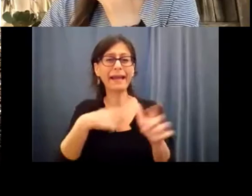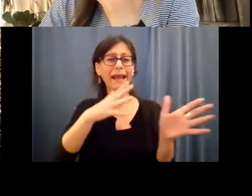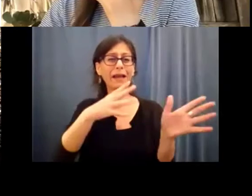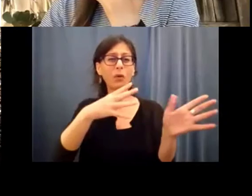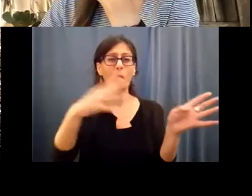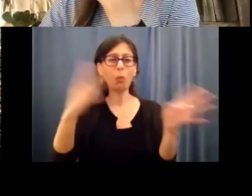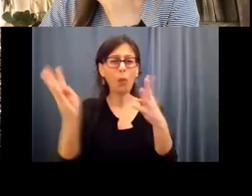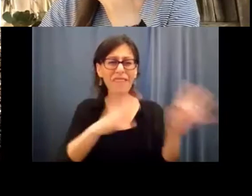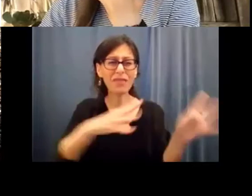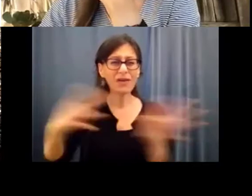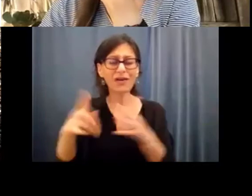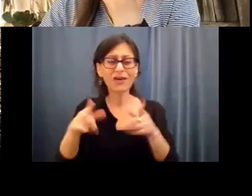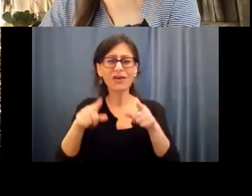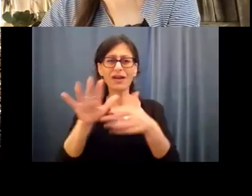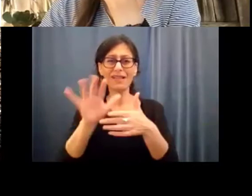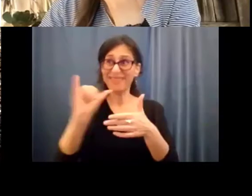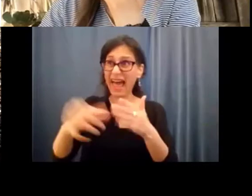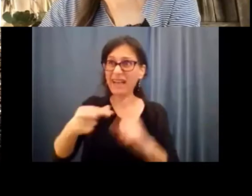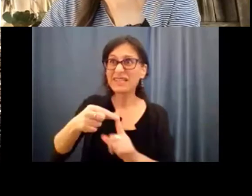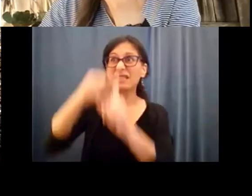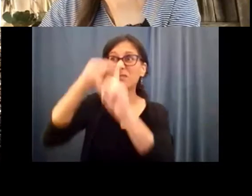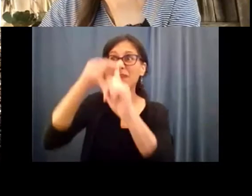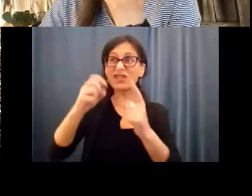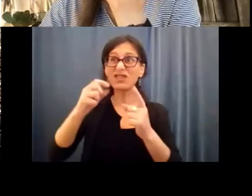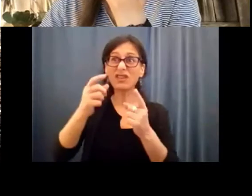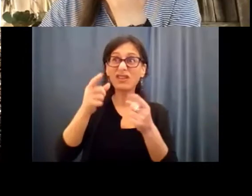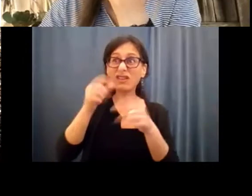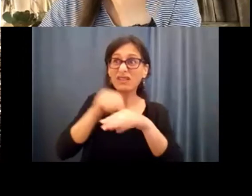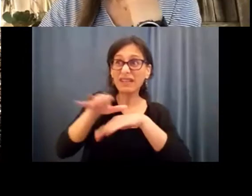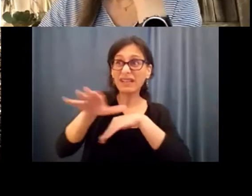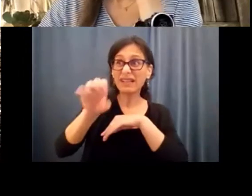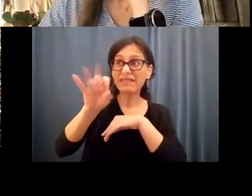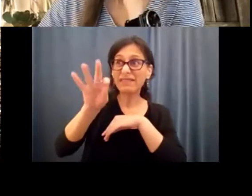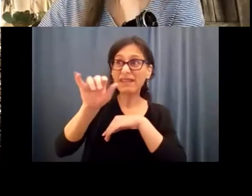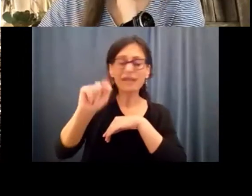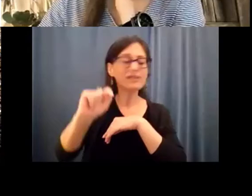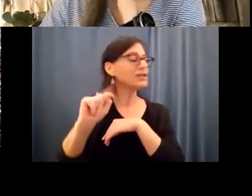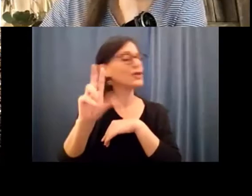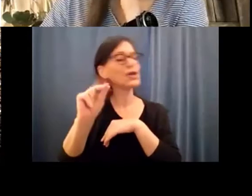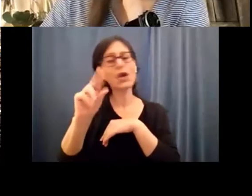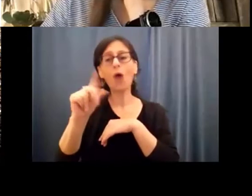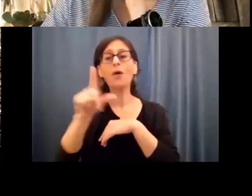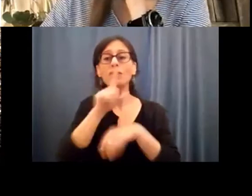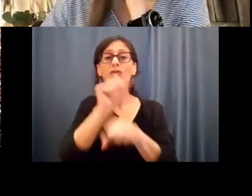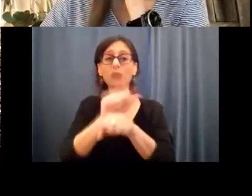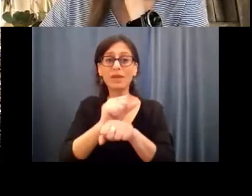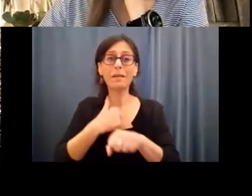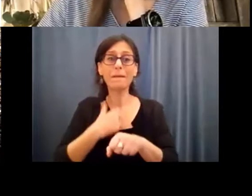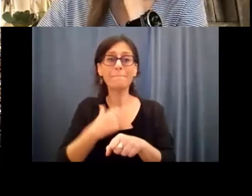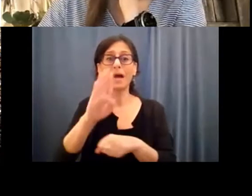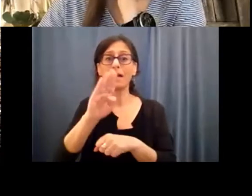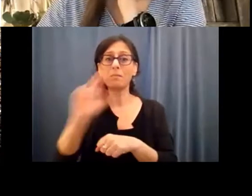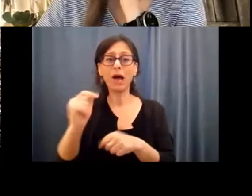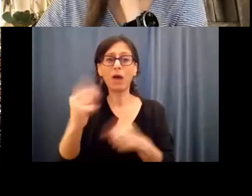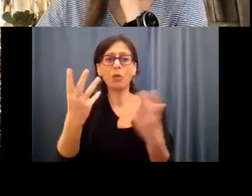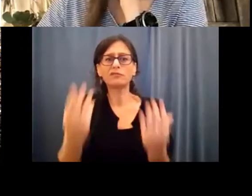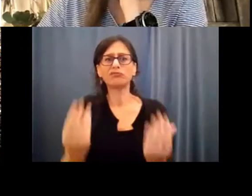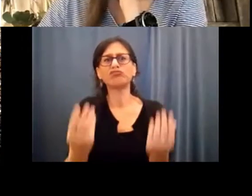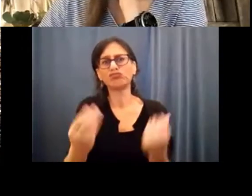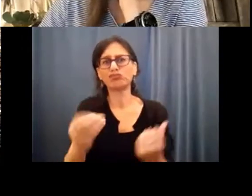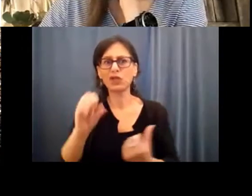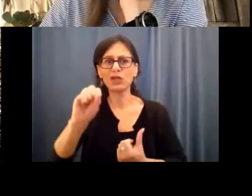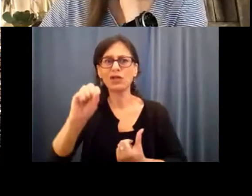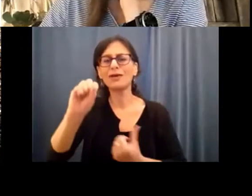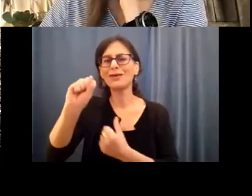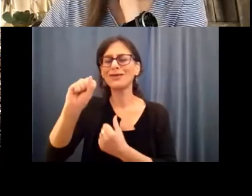weather was like special effects, that was real. My butt was soggy for like a full day and a half, for